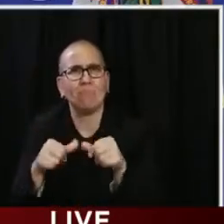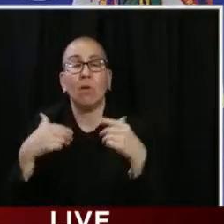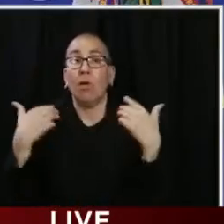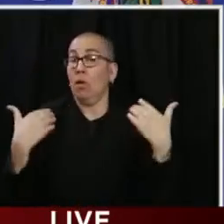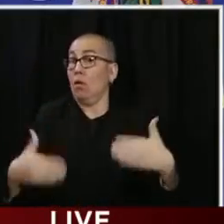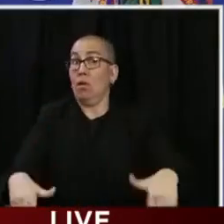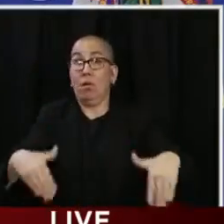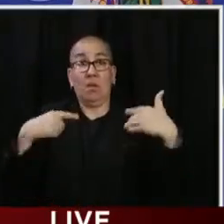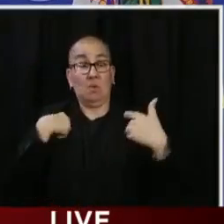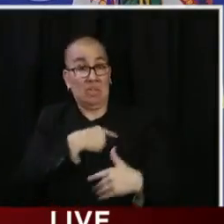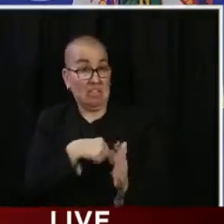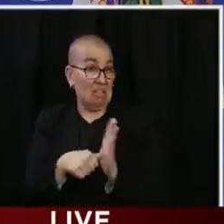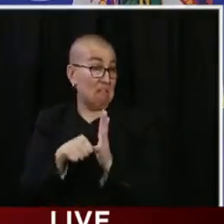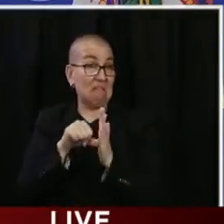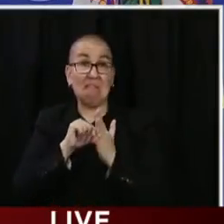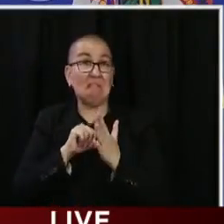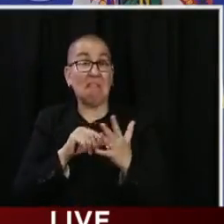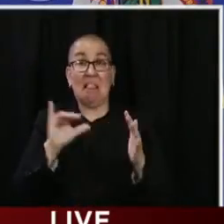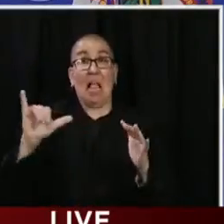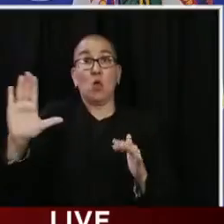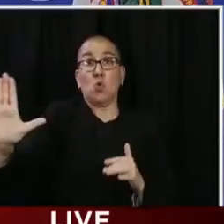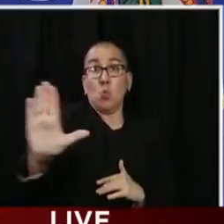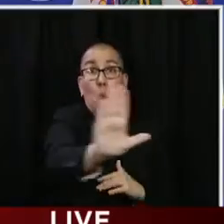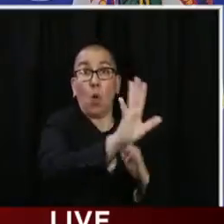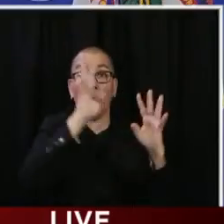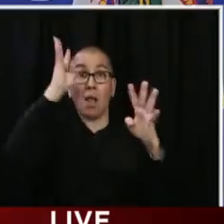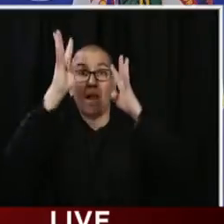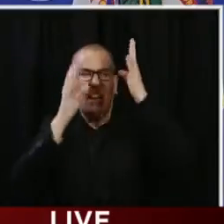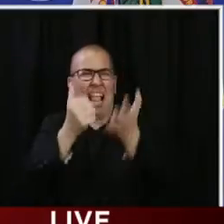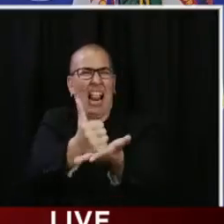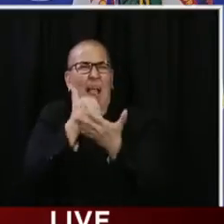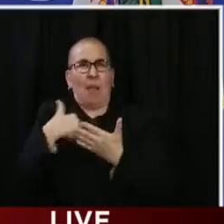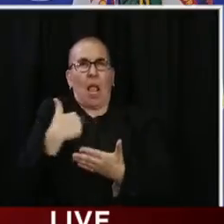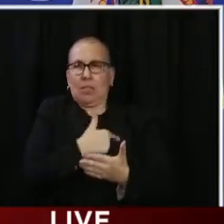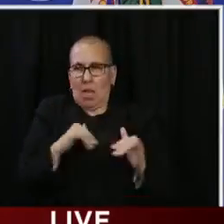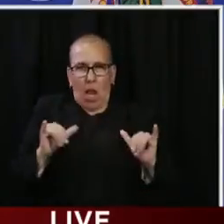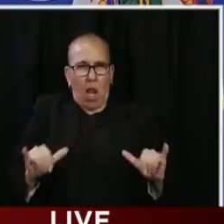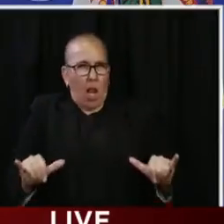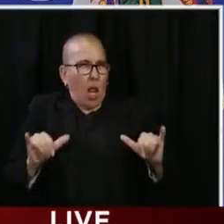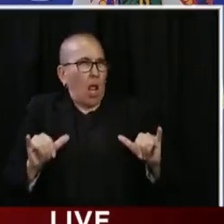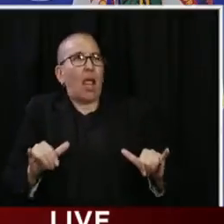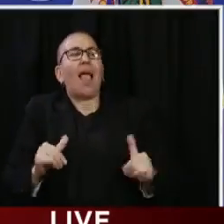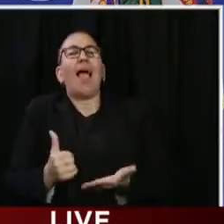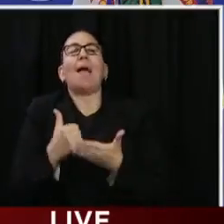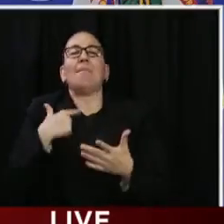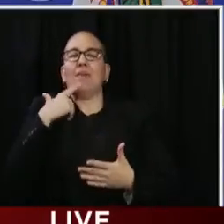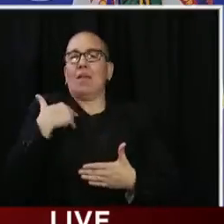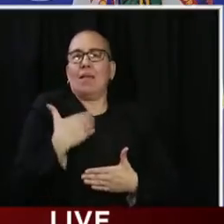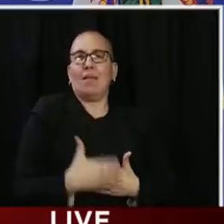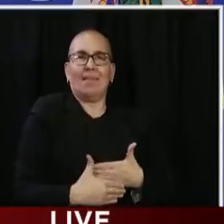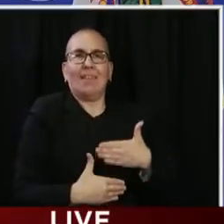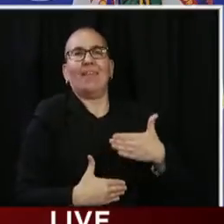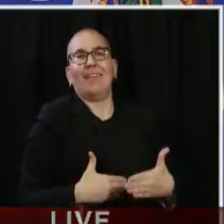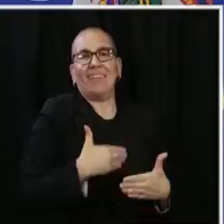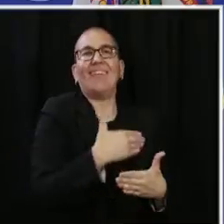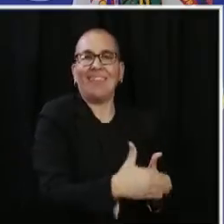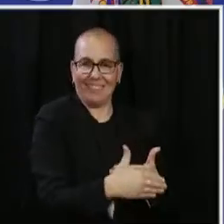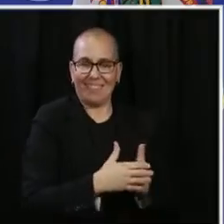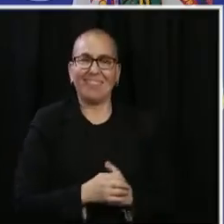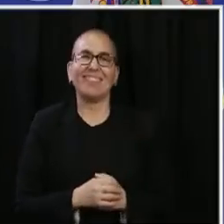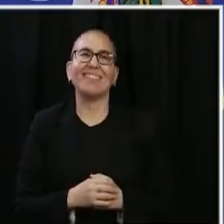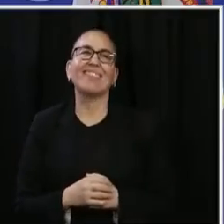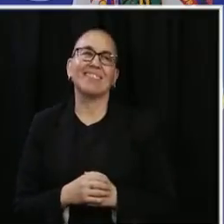get us through these next phases of the process. So we're eager to continue to partner with business, as the governor said. And I did want to say that today